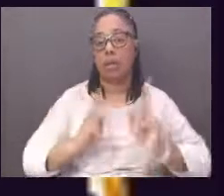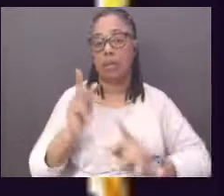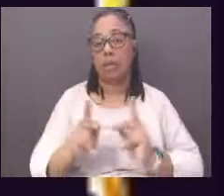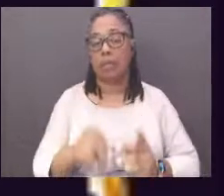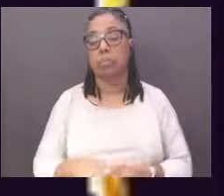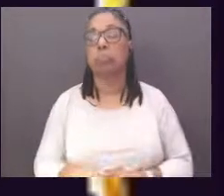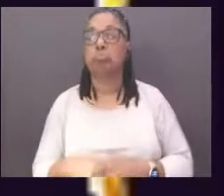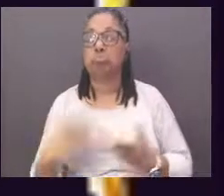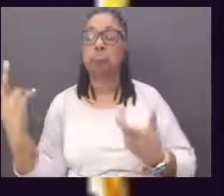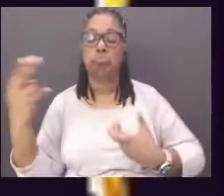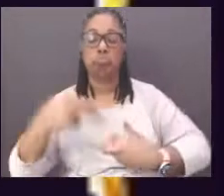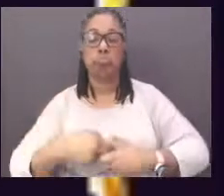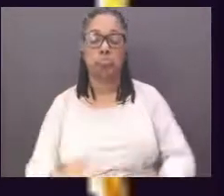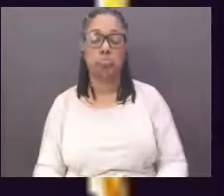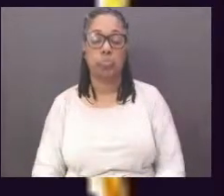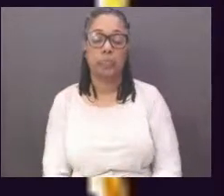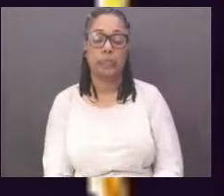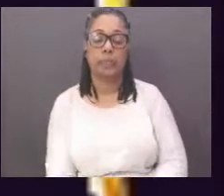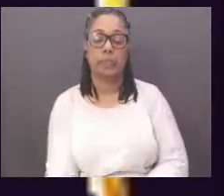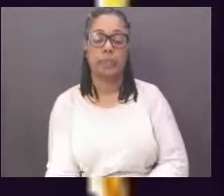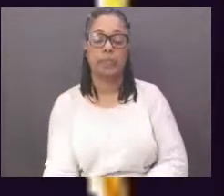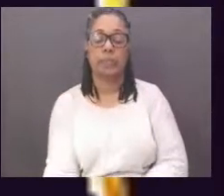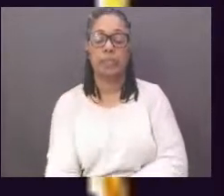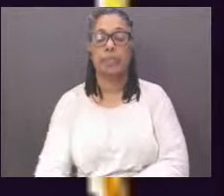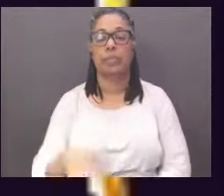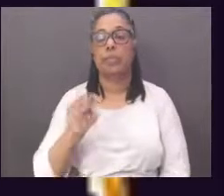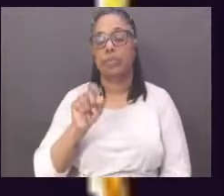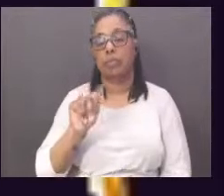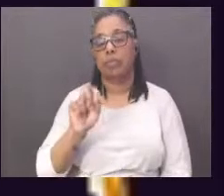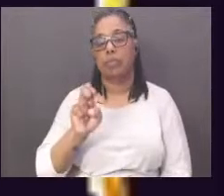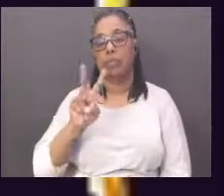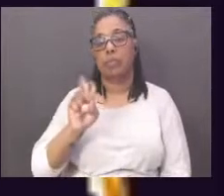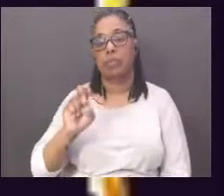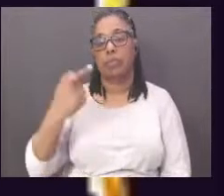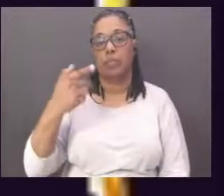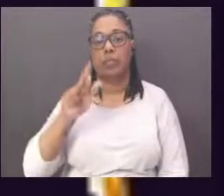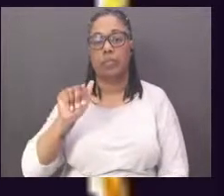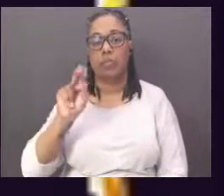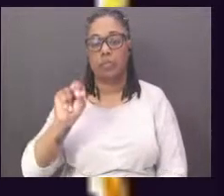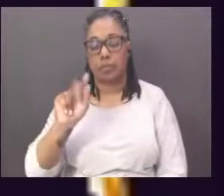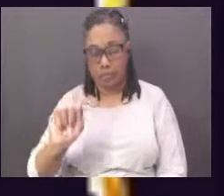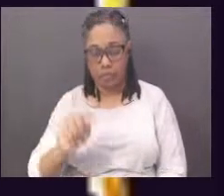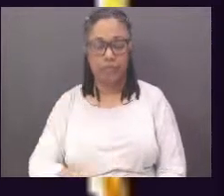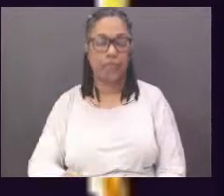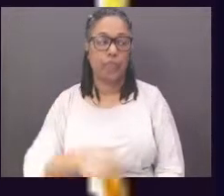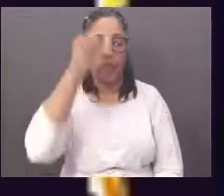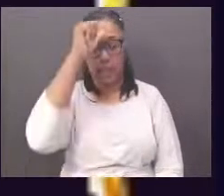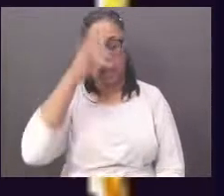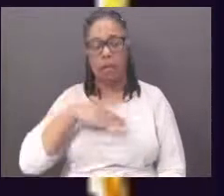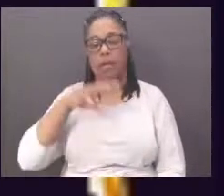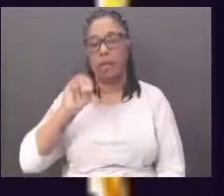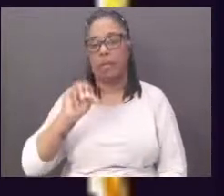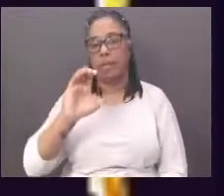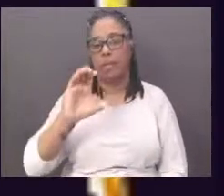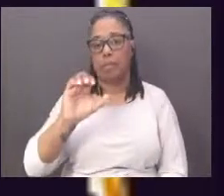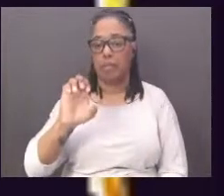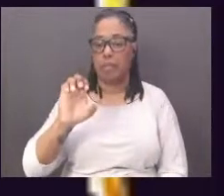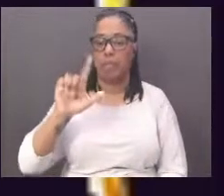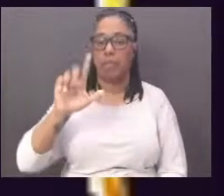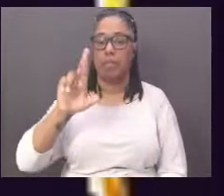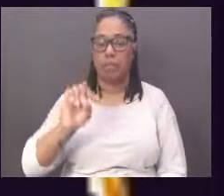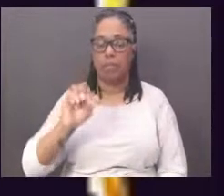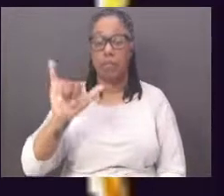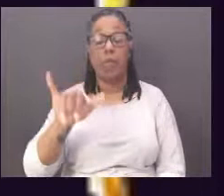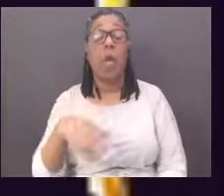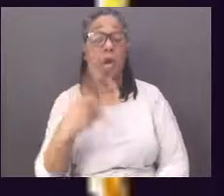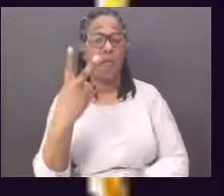here. Steve Grant and Brother McElroy, they are Indianapolis Colts, and they will